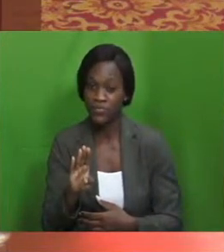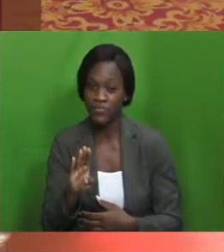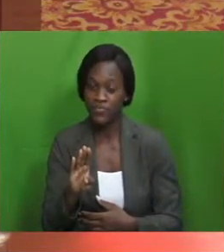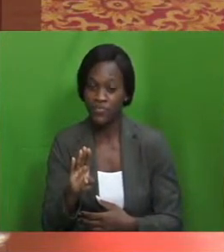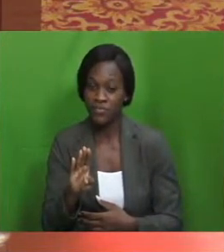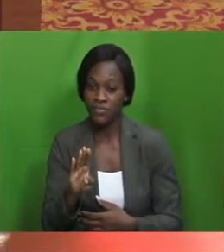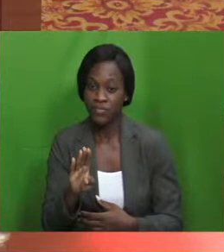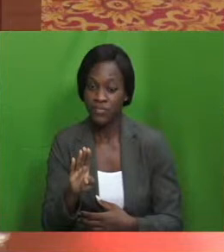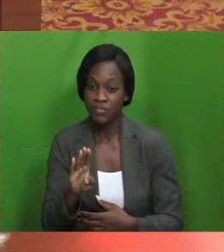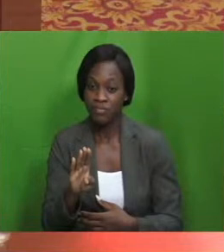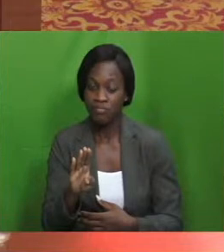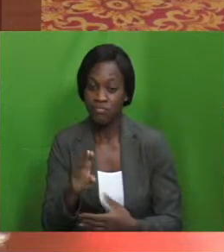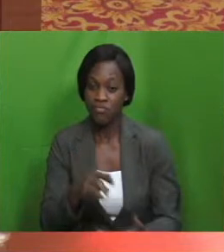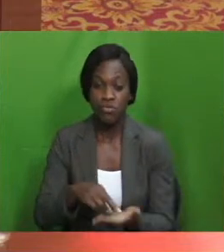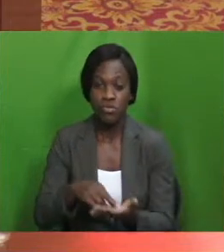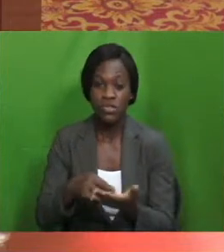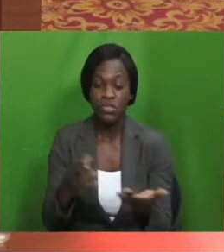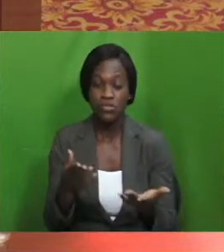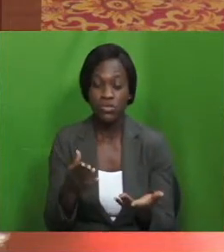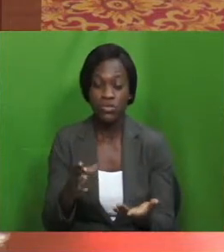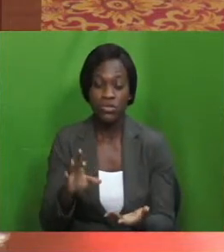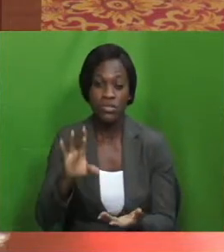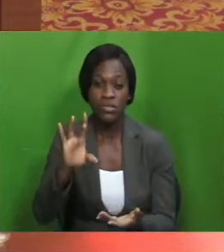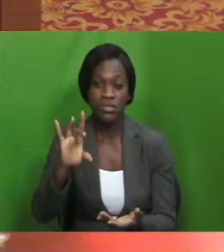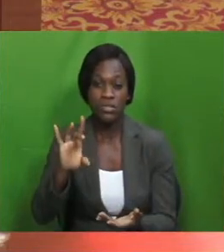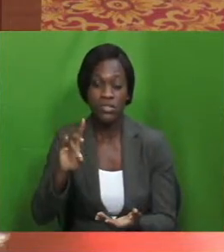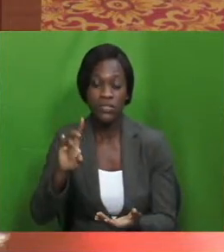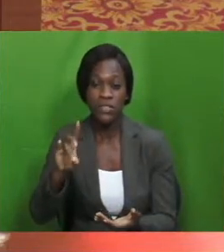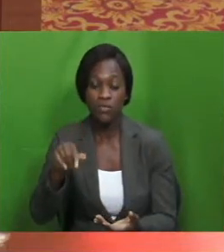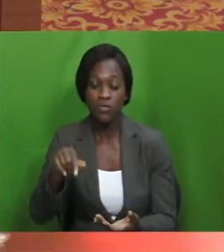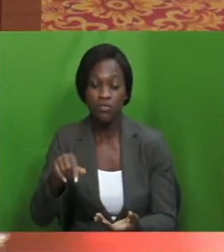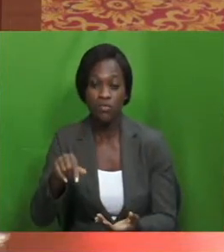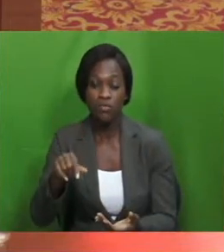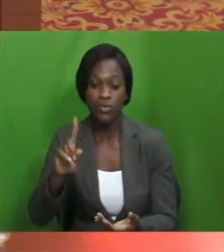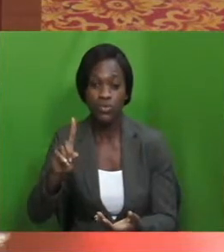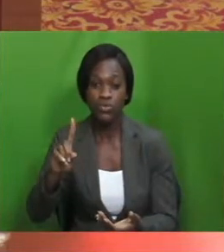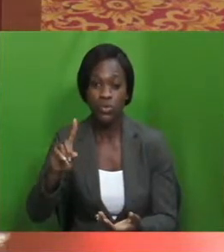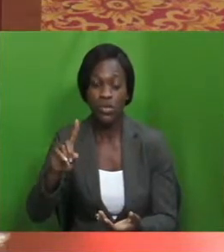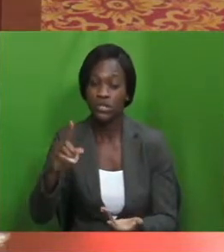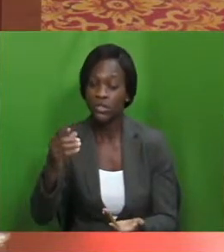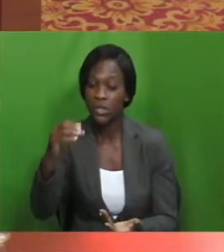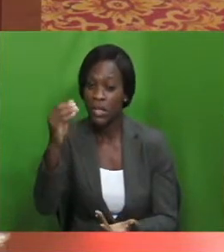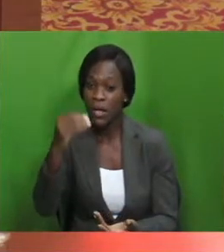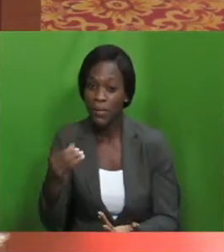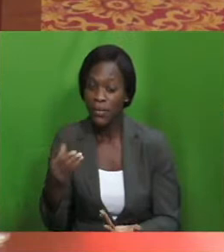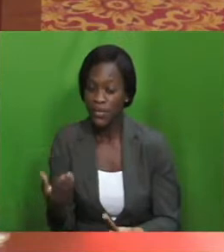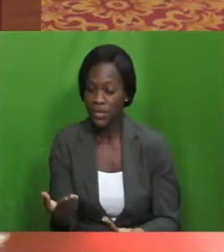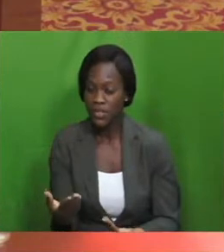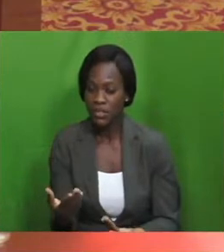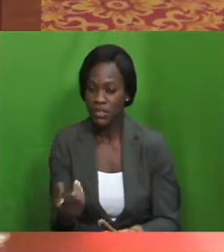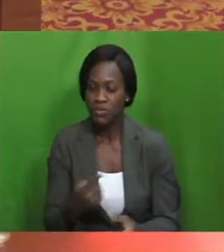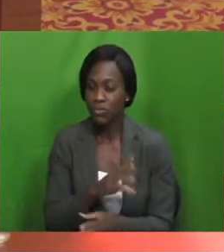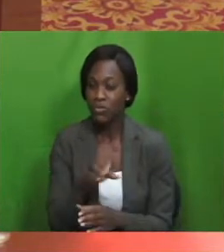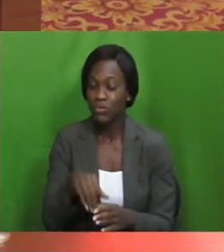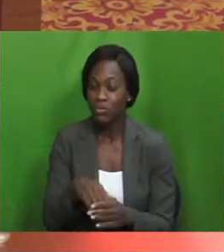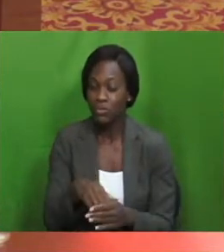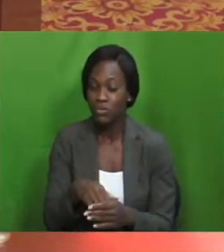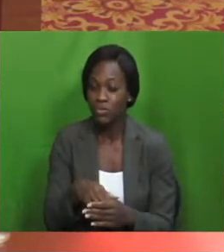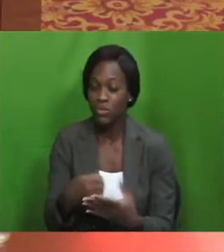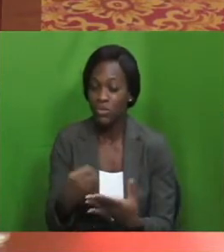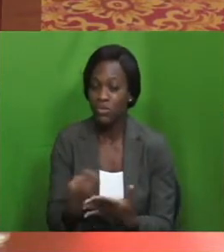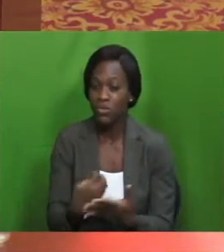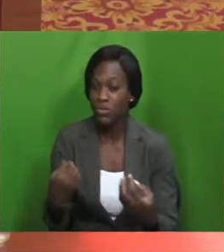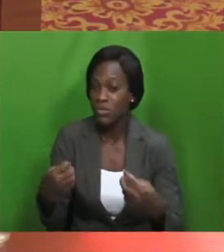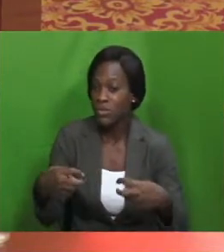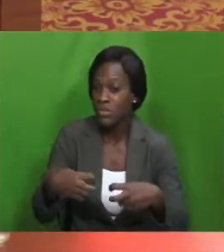The Speaker, which represents 77.1% of GDP, includes the financial and energy sector bailouts.